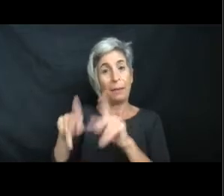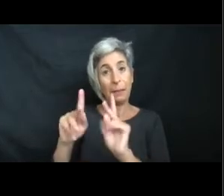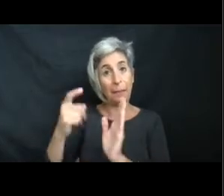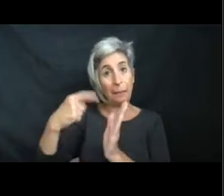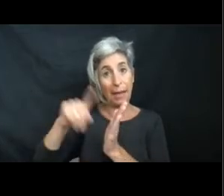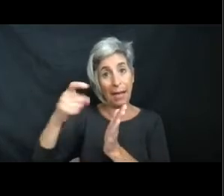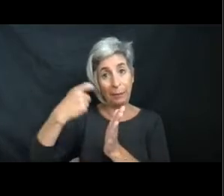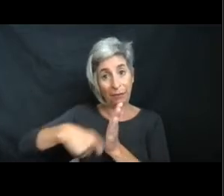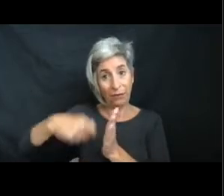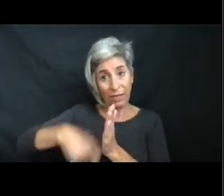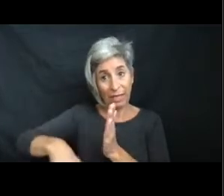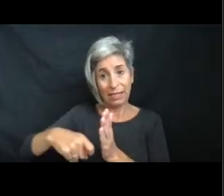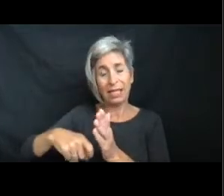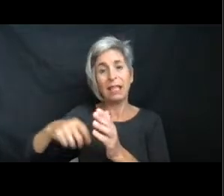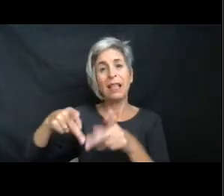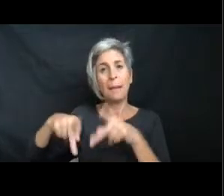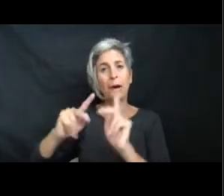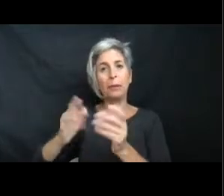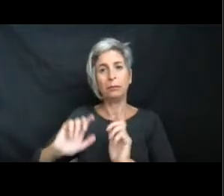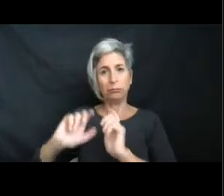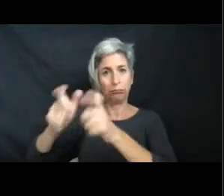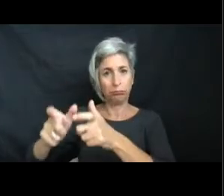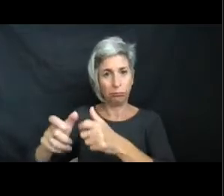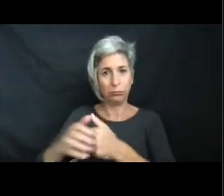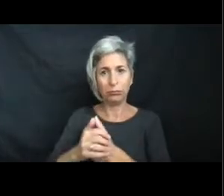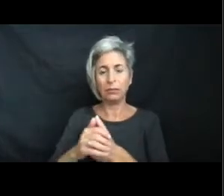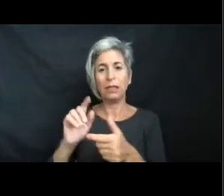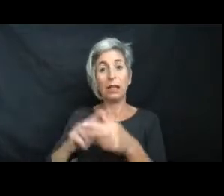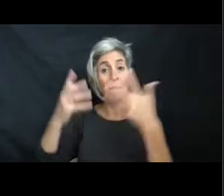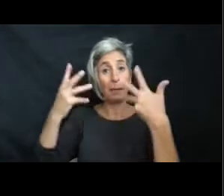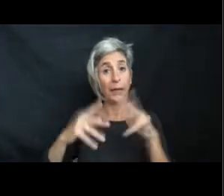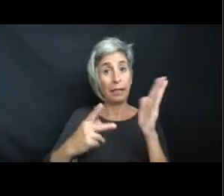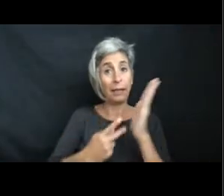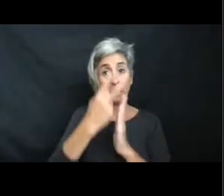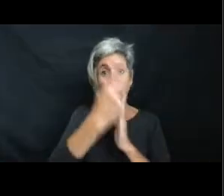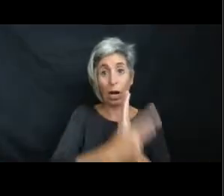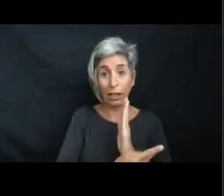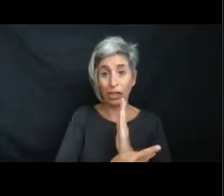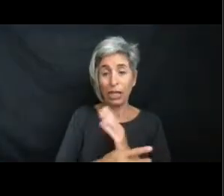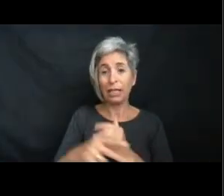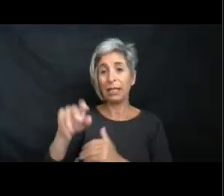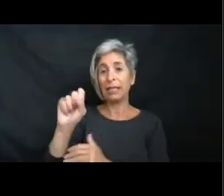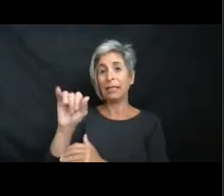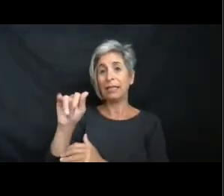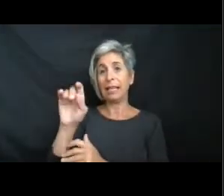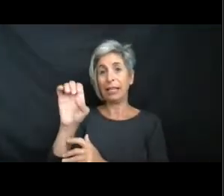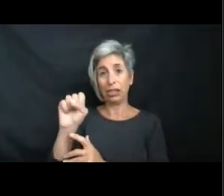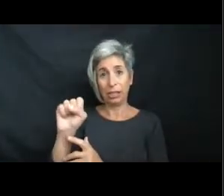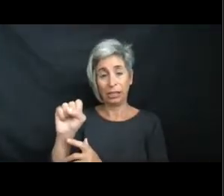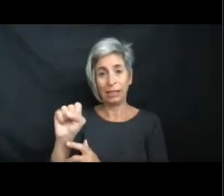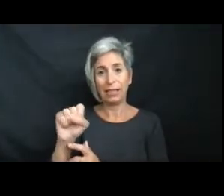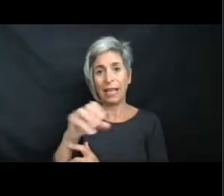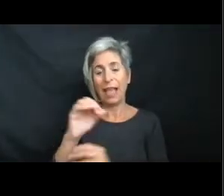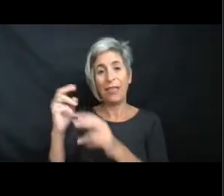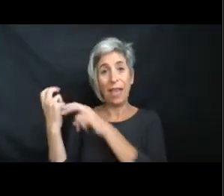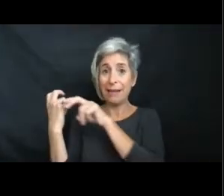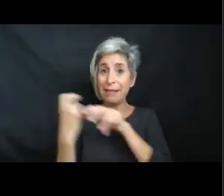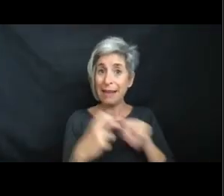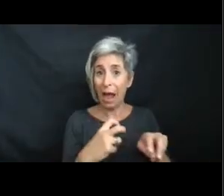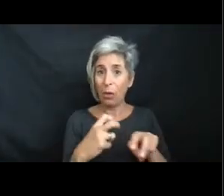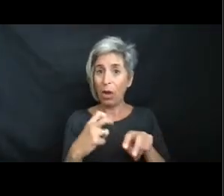to Sages to where how the project is completed and how you can view, and then down below where you can download the approved